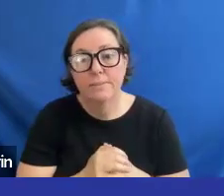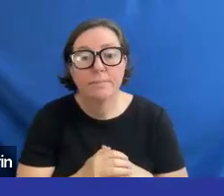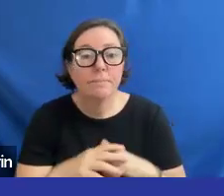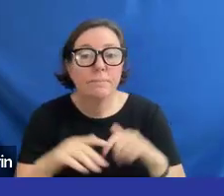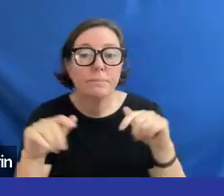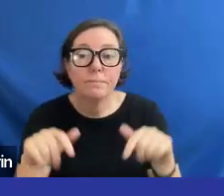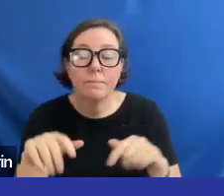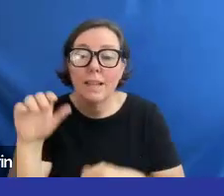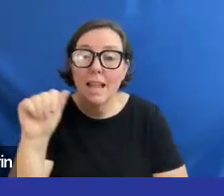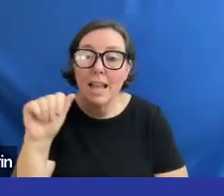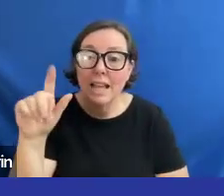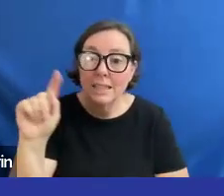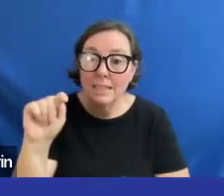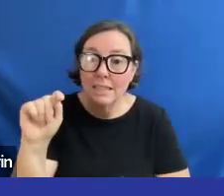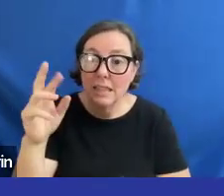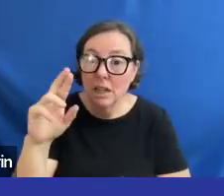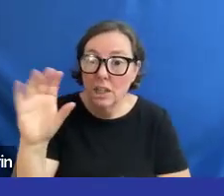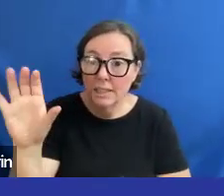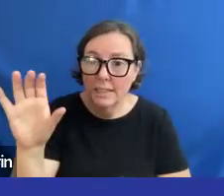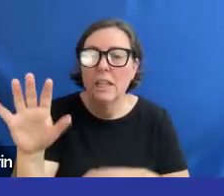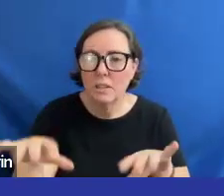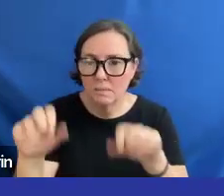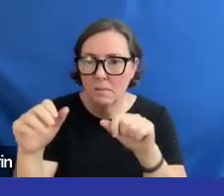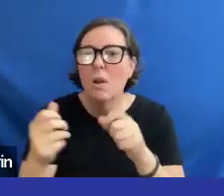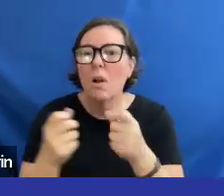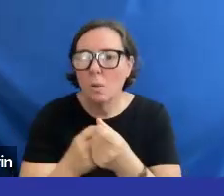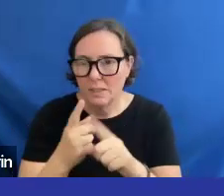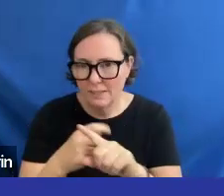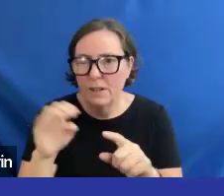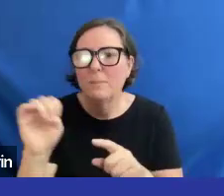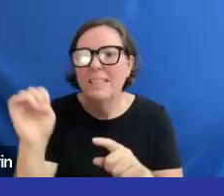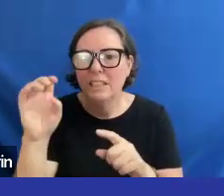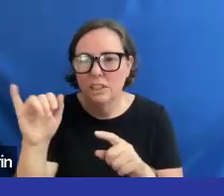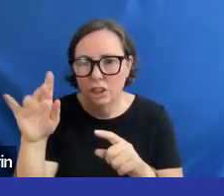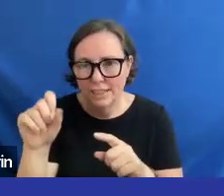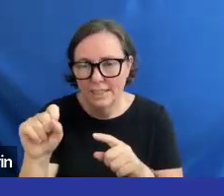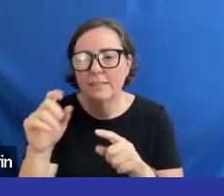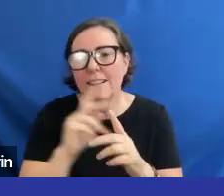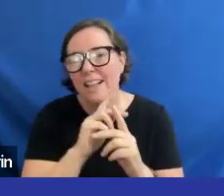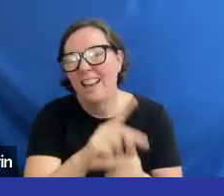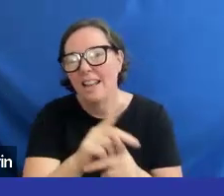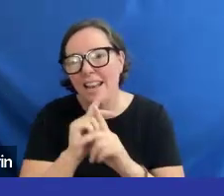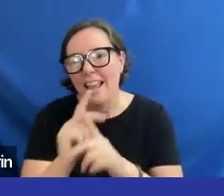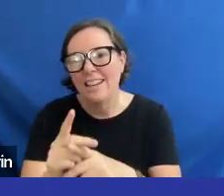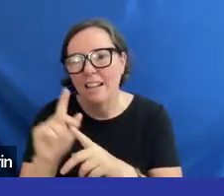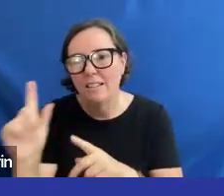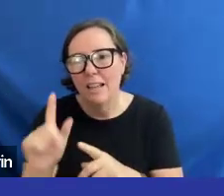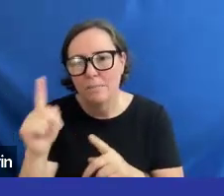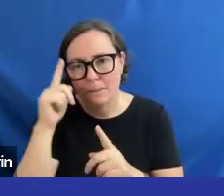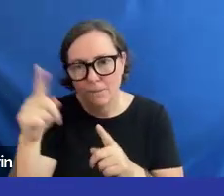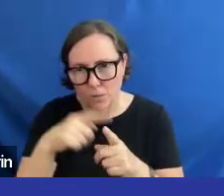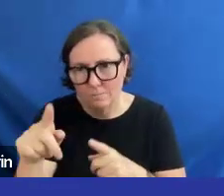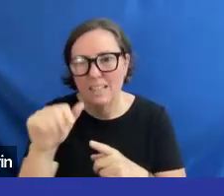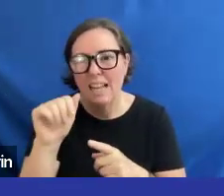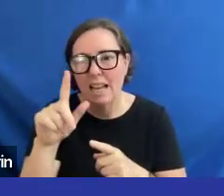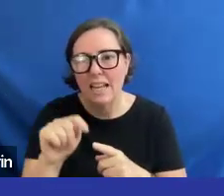The ATRCs, hosted by Easter Seals, are lending libraries of assistive technology.